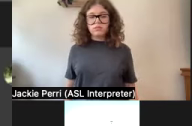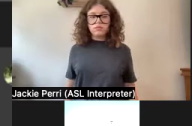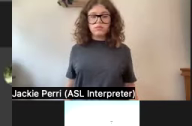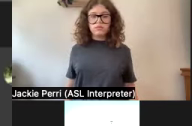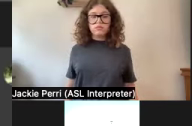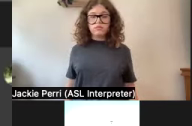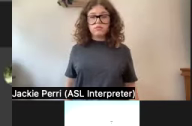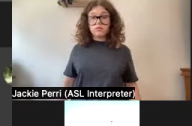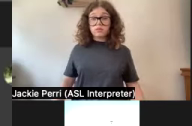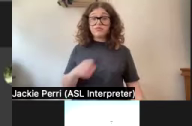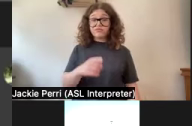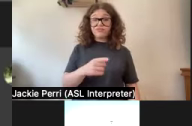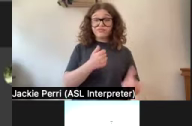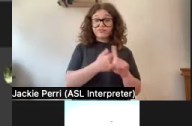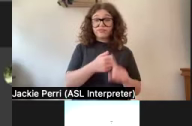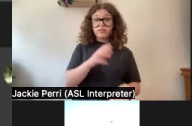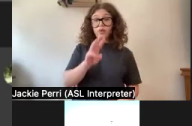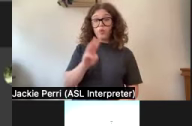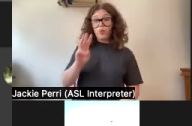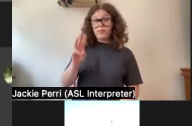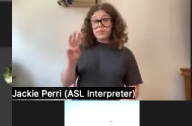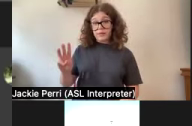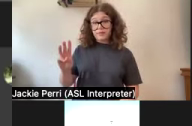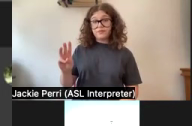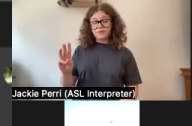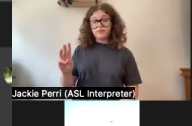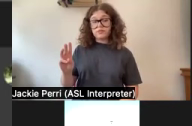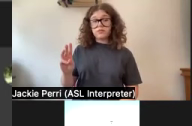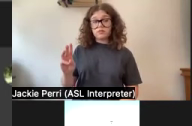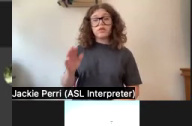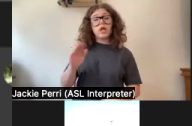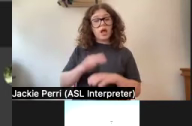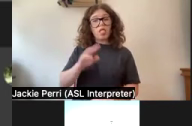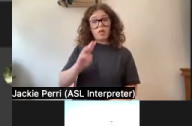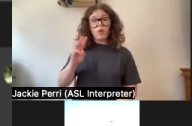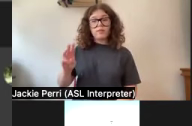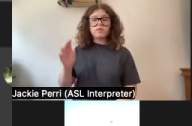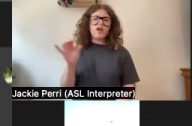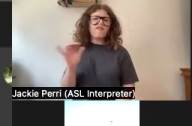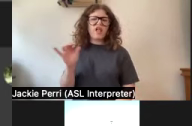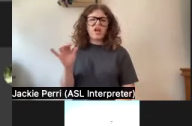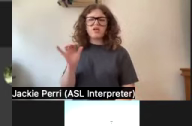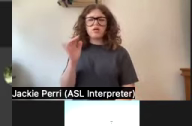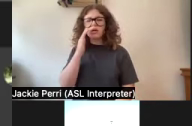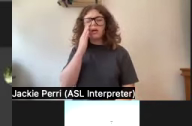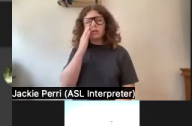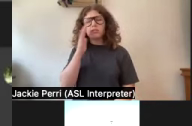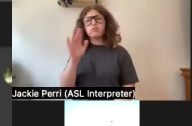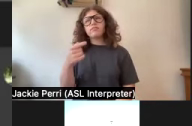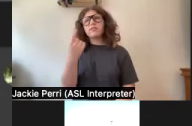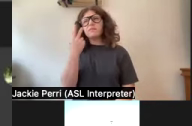It's a website that it's on their website of like, let me just see,